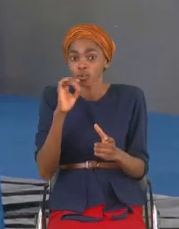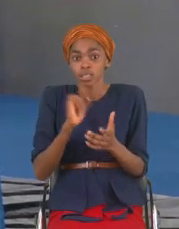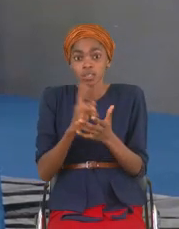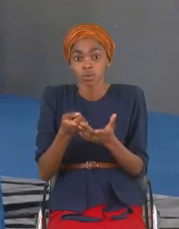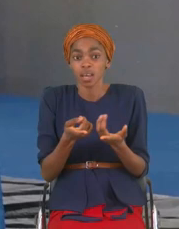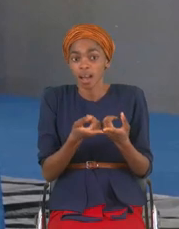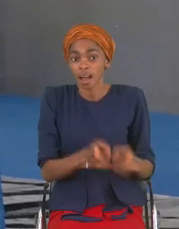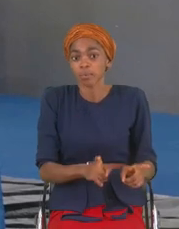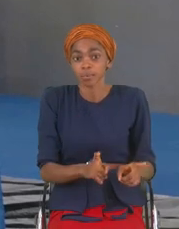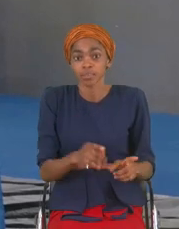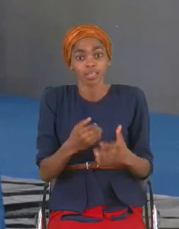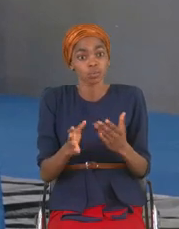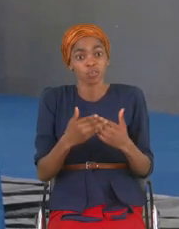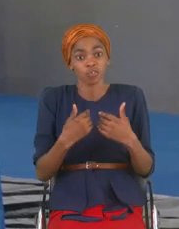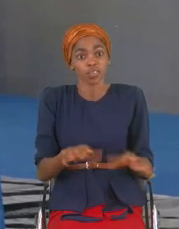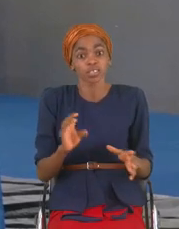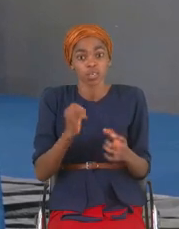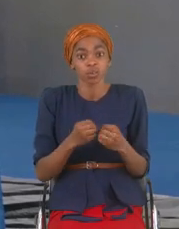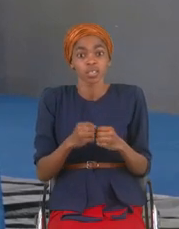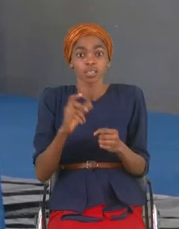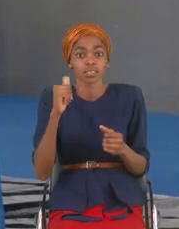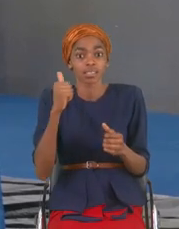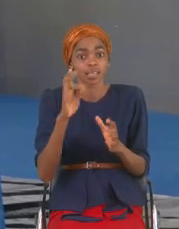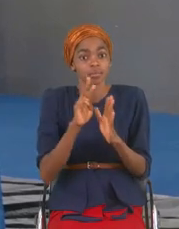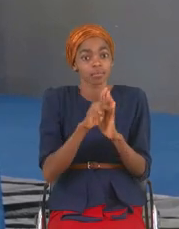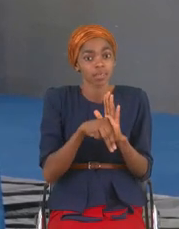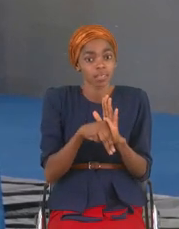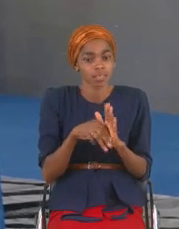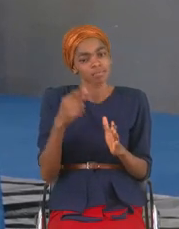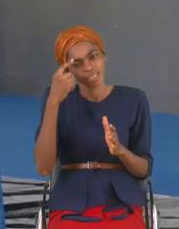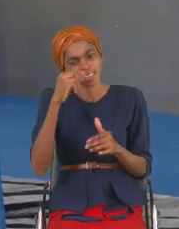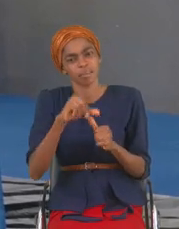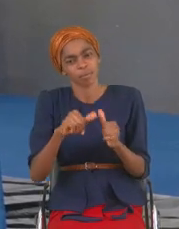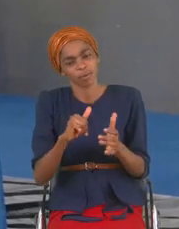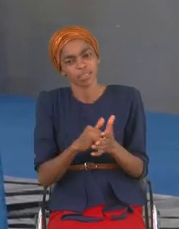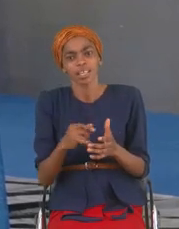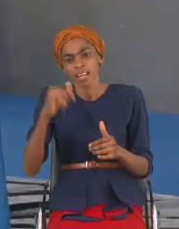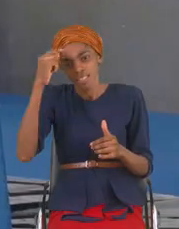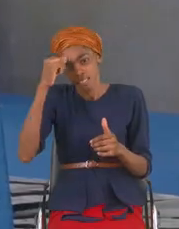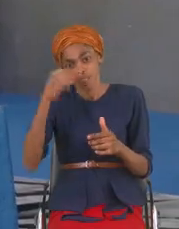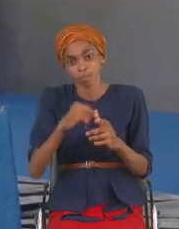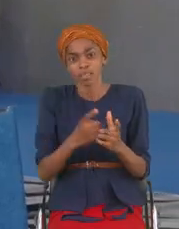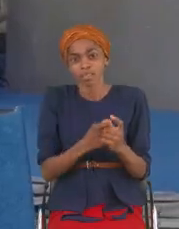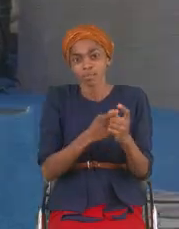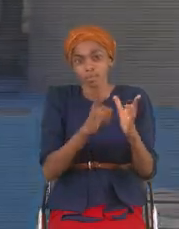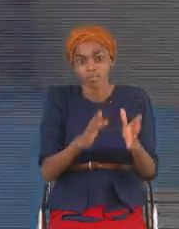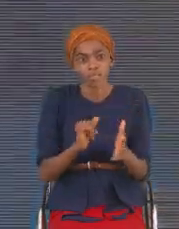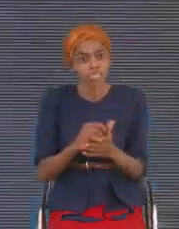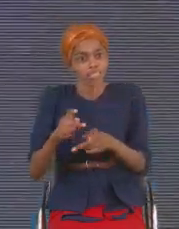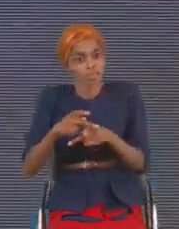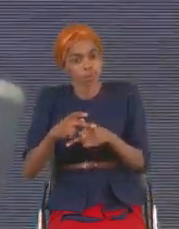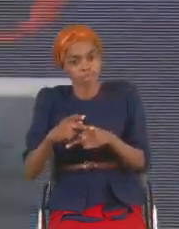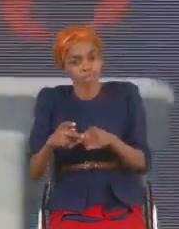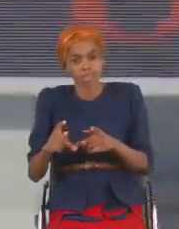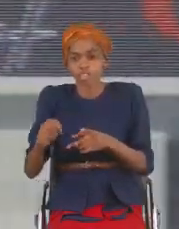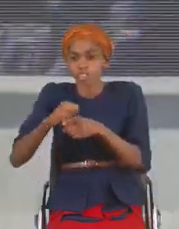be over within 10 minutes. Think about an athlete practicing,